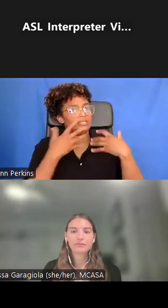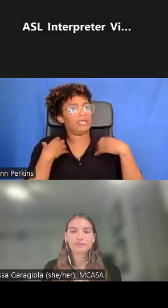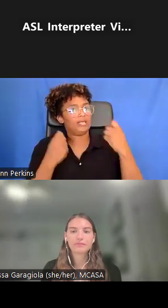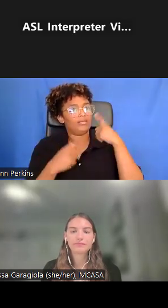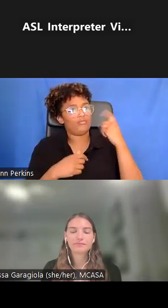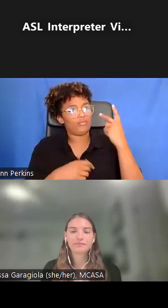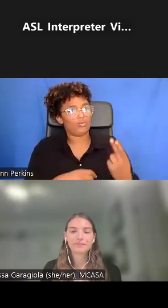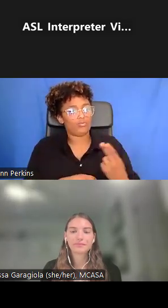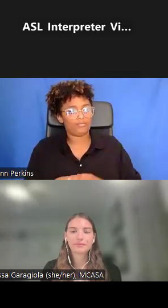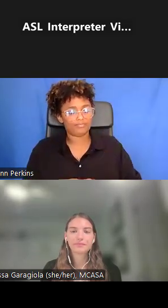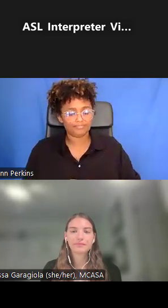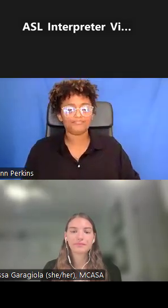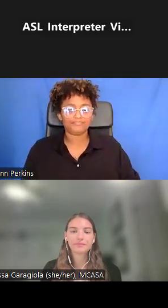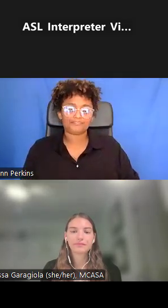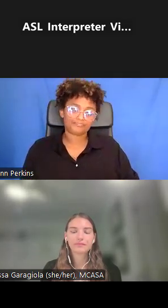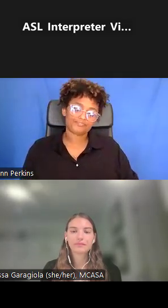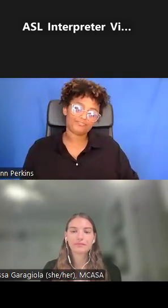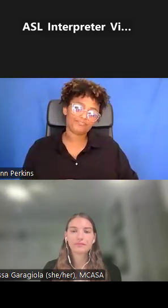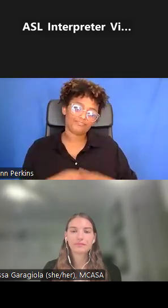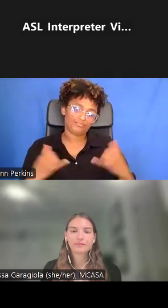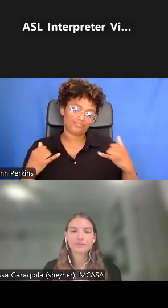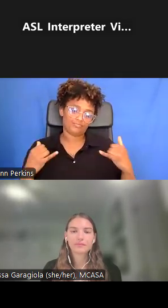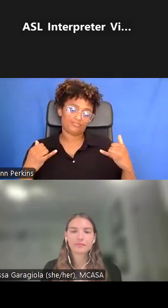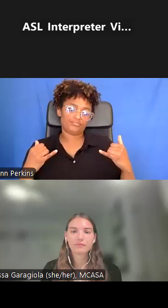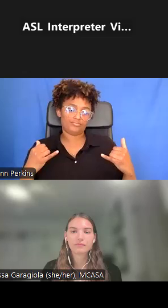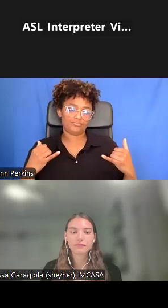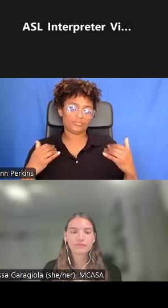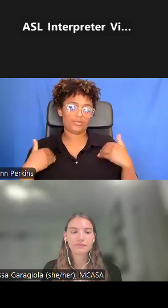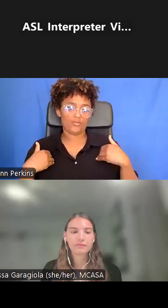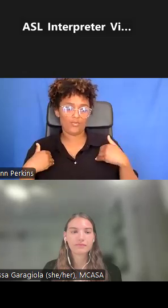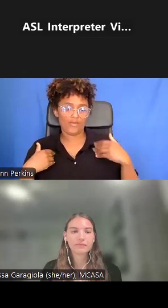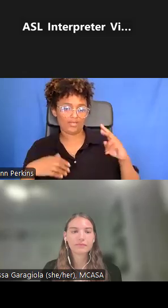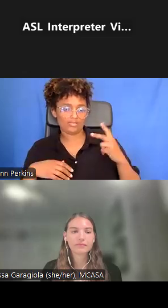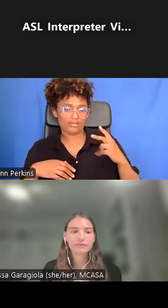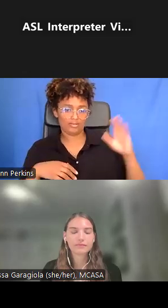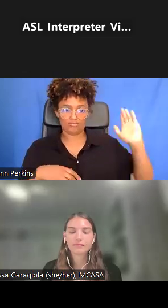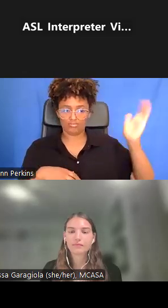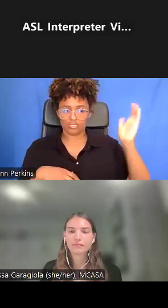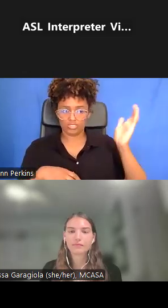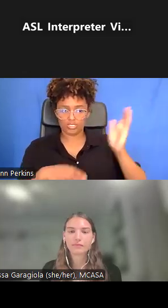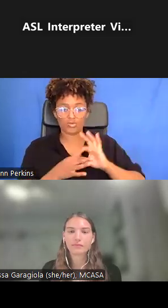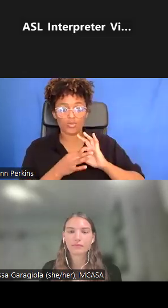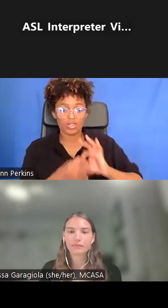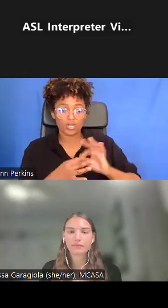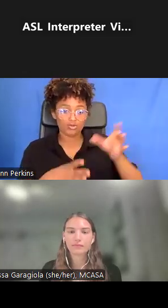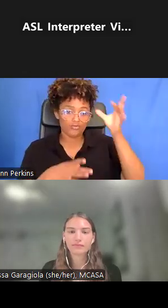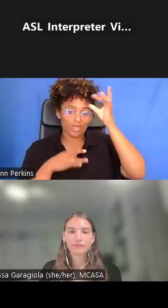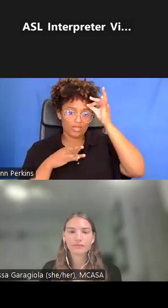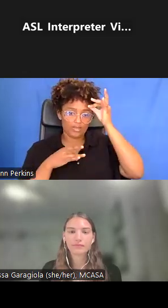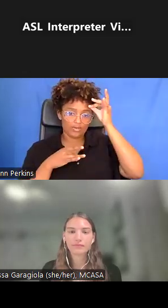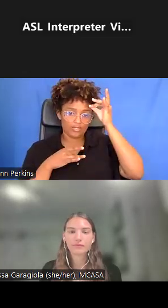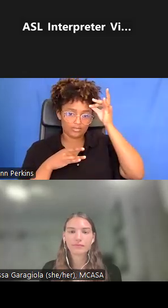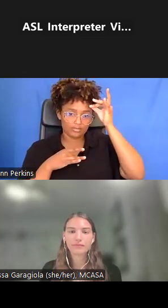us? So we're going to move on to our next mini presentation, and Alyssa's going to talk to you a little bit about vicarious trauma and some of